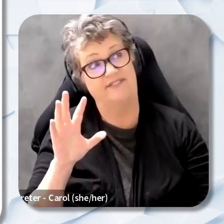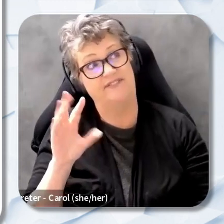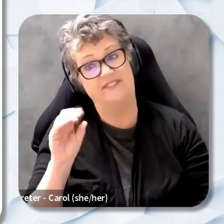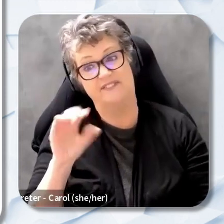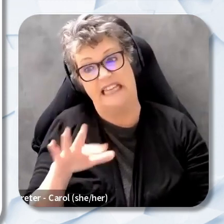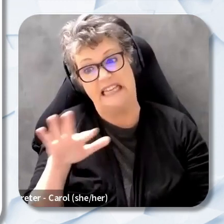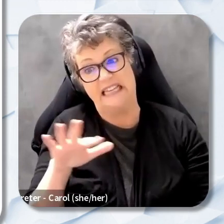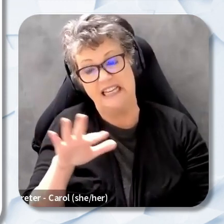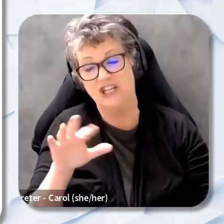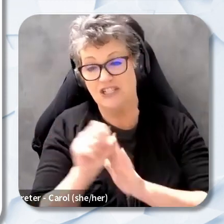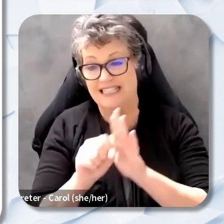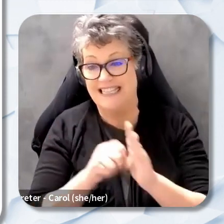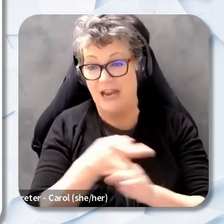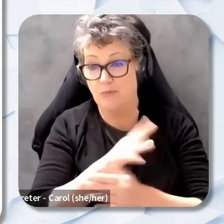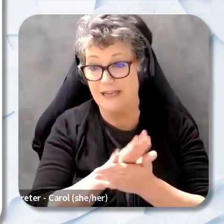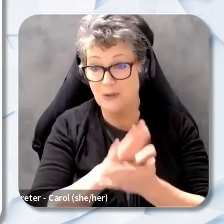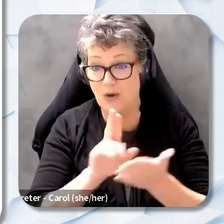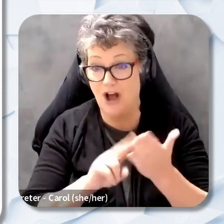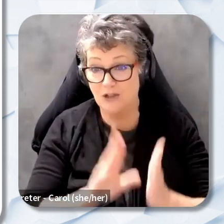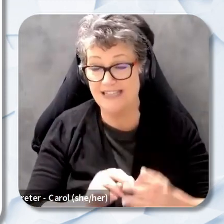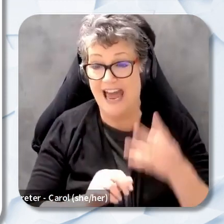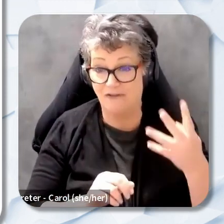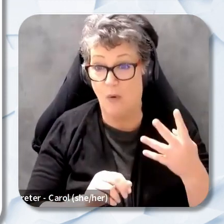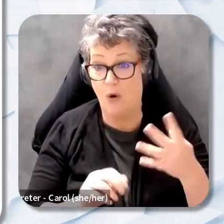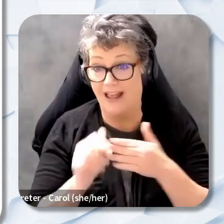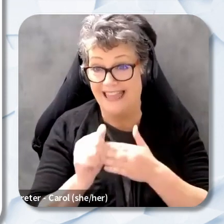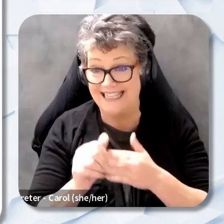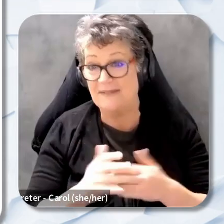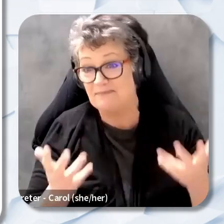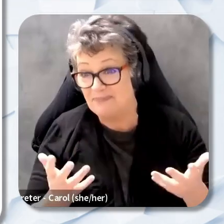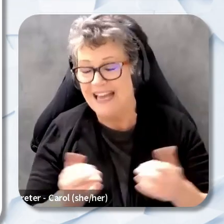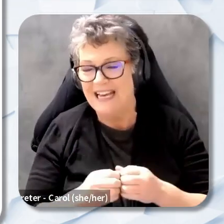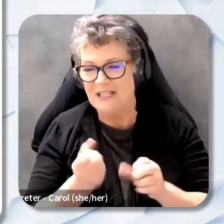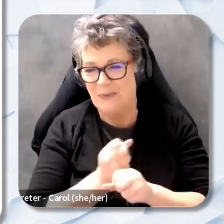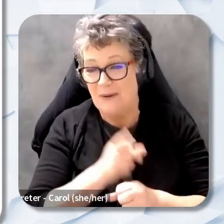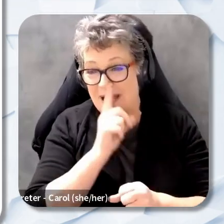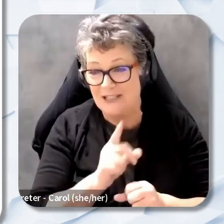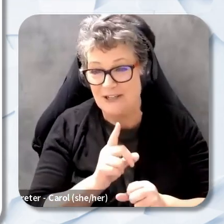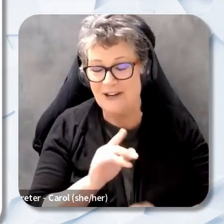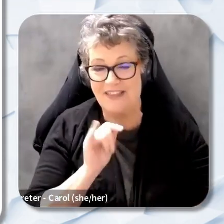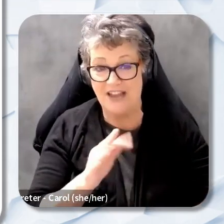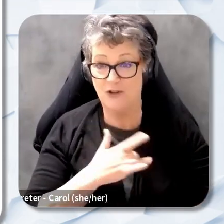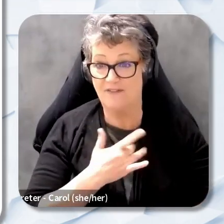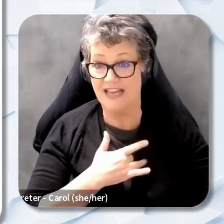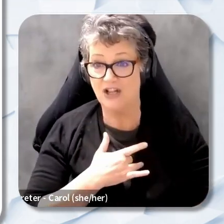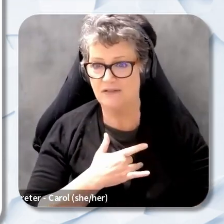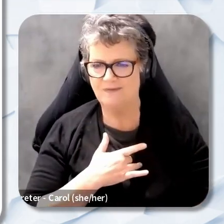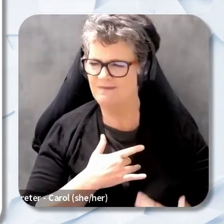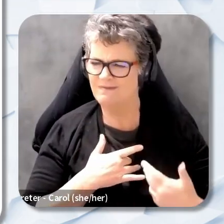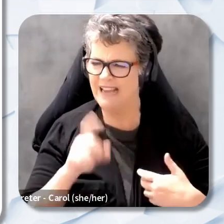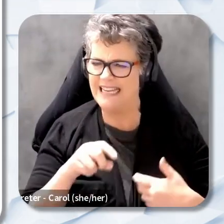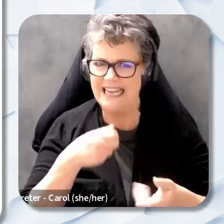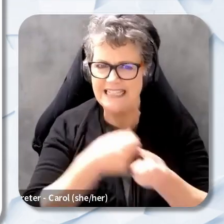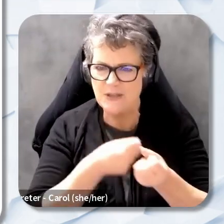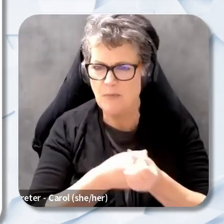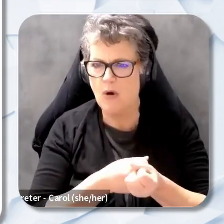650-ish state preschool contractors and 4 regional leads. So we want to make sure that if you feel like you need some